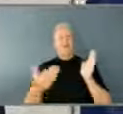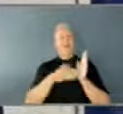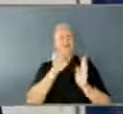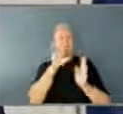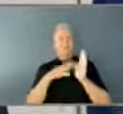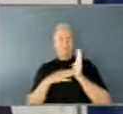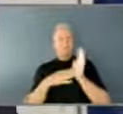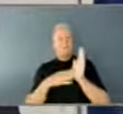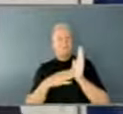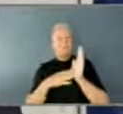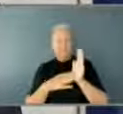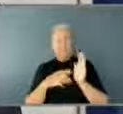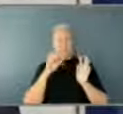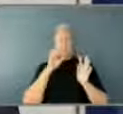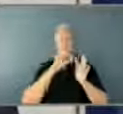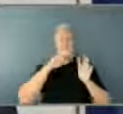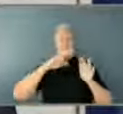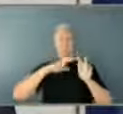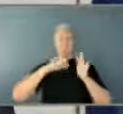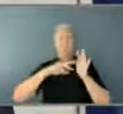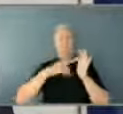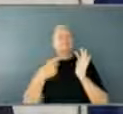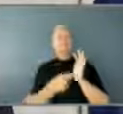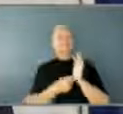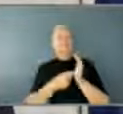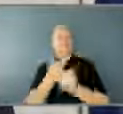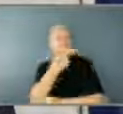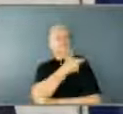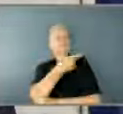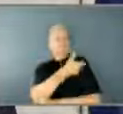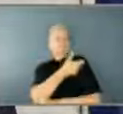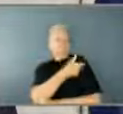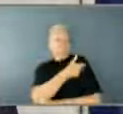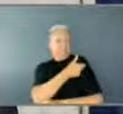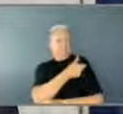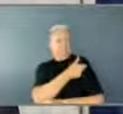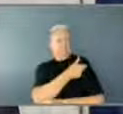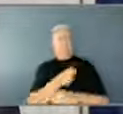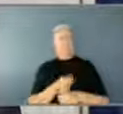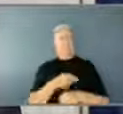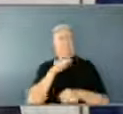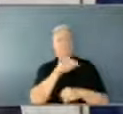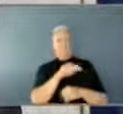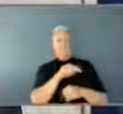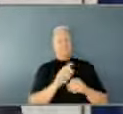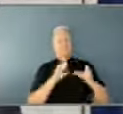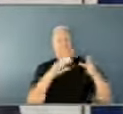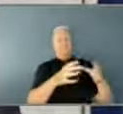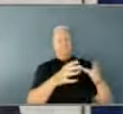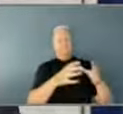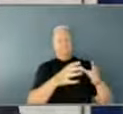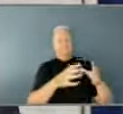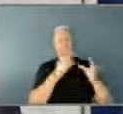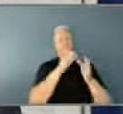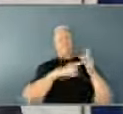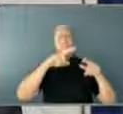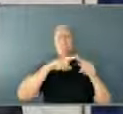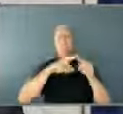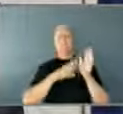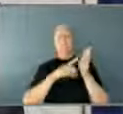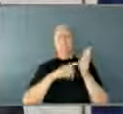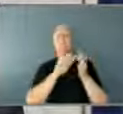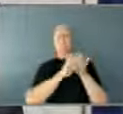of Pfizer. That is the advice that was provided to us by Professor Murphy's Vaccines Committee,